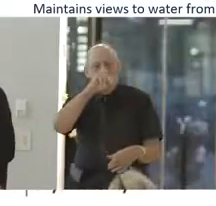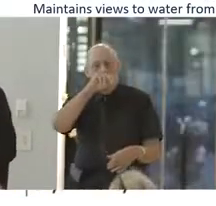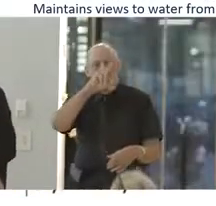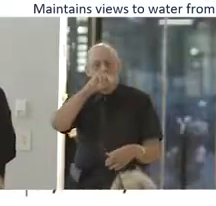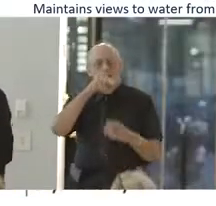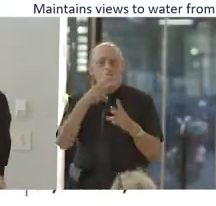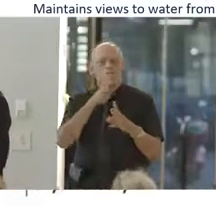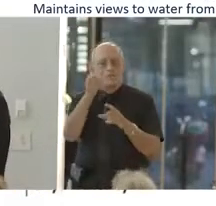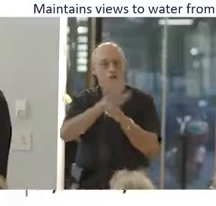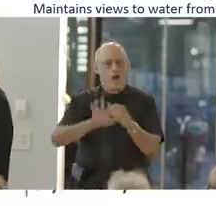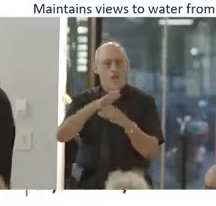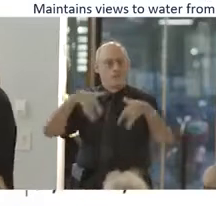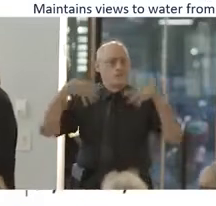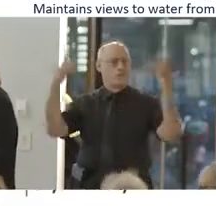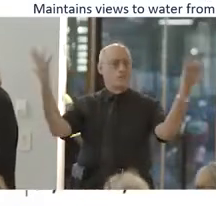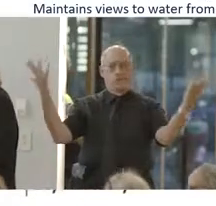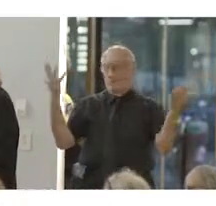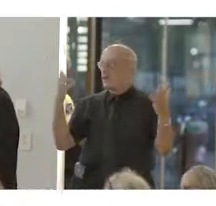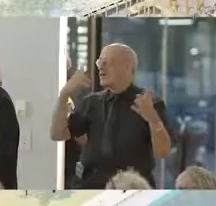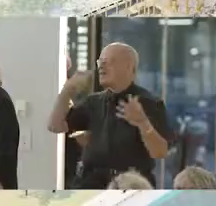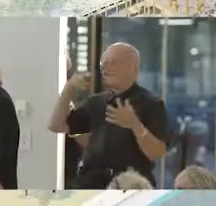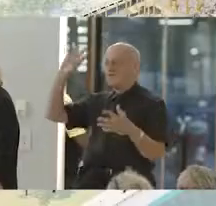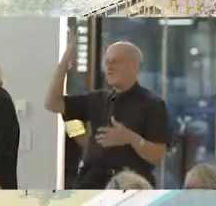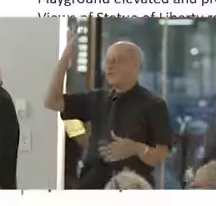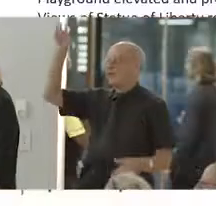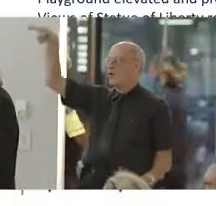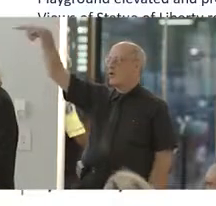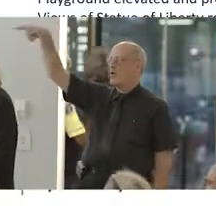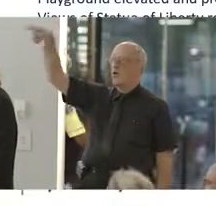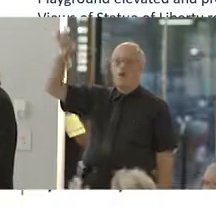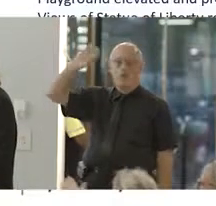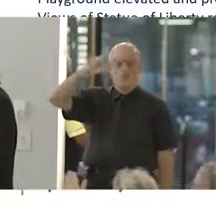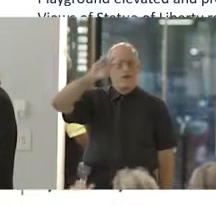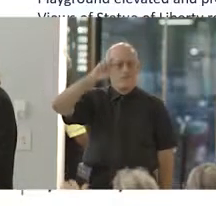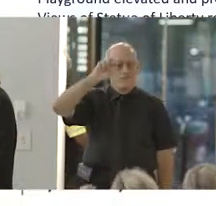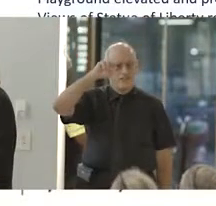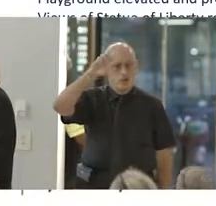Oh, we have to, yeah. Can we go to 4, please? So Belvedere.